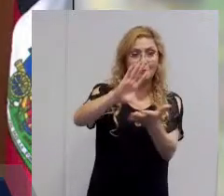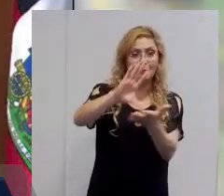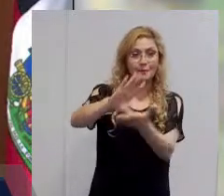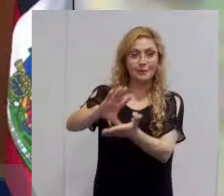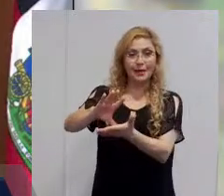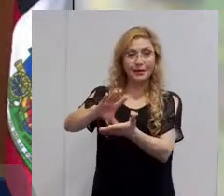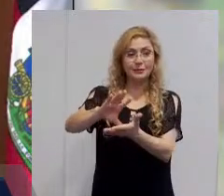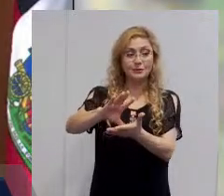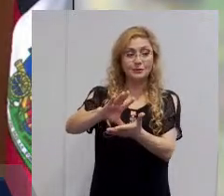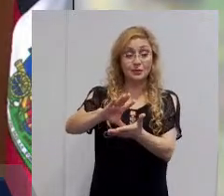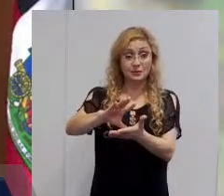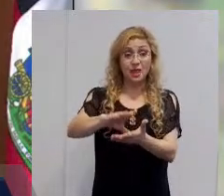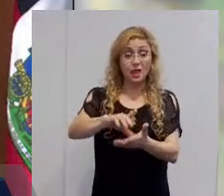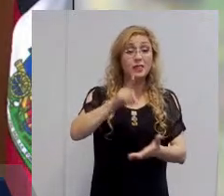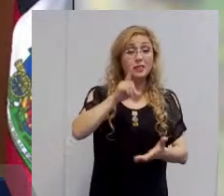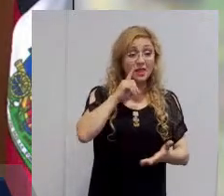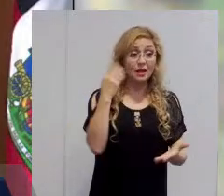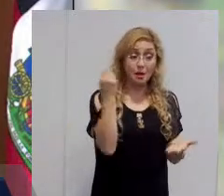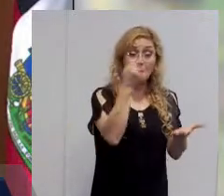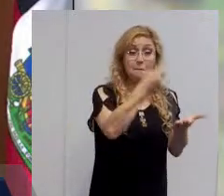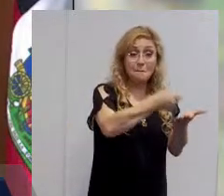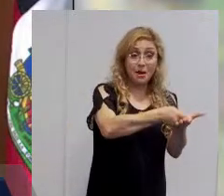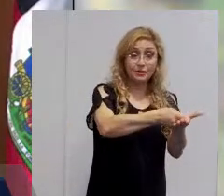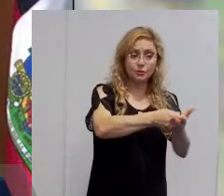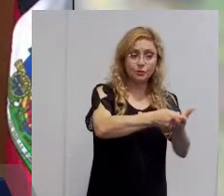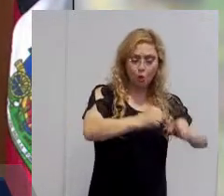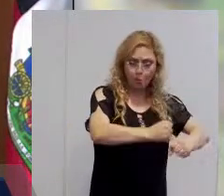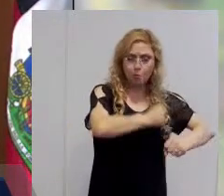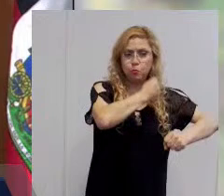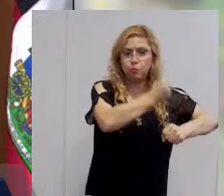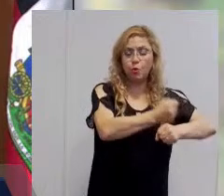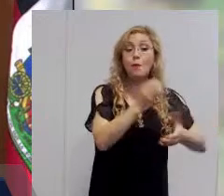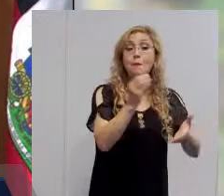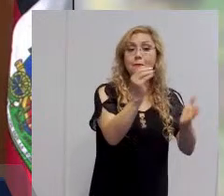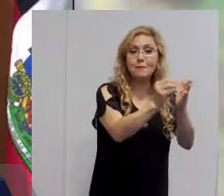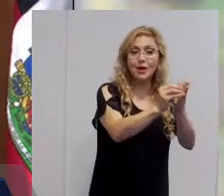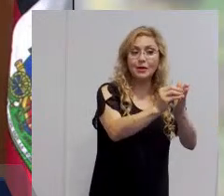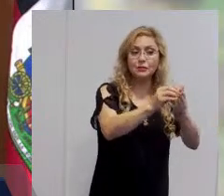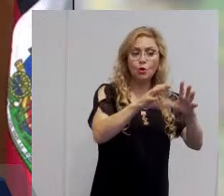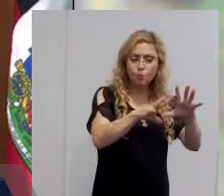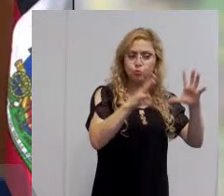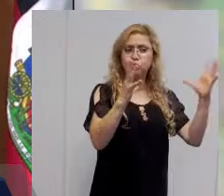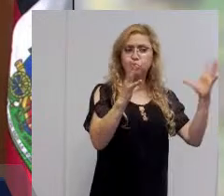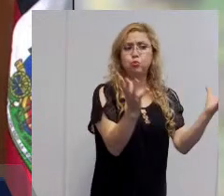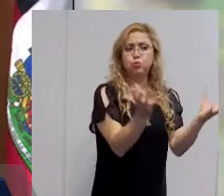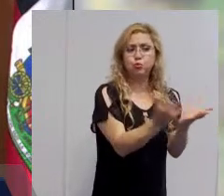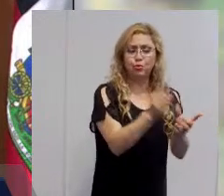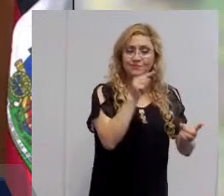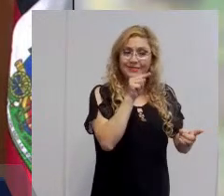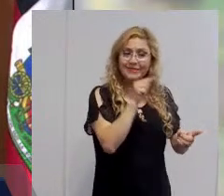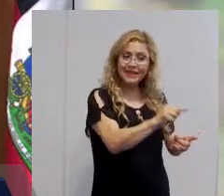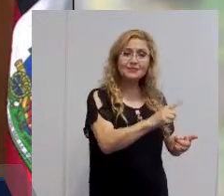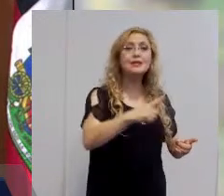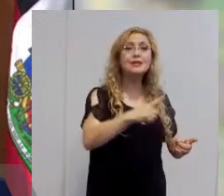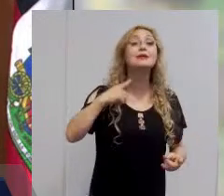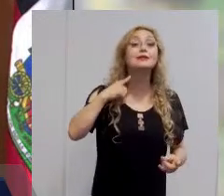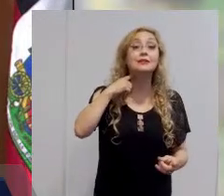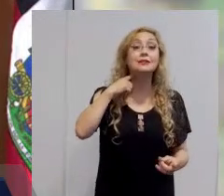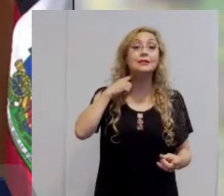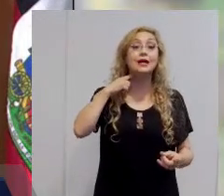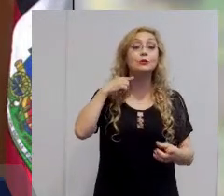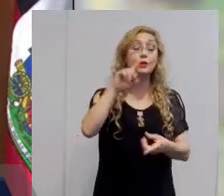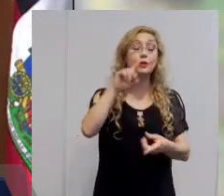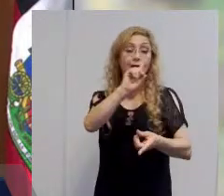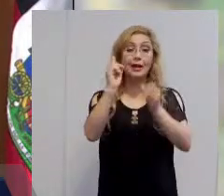agreement in which those countries with more power, with more resources, and